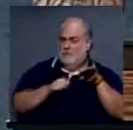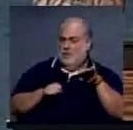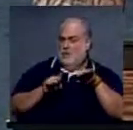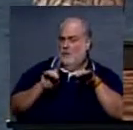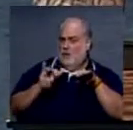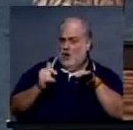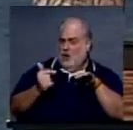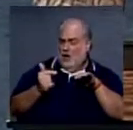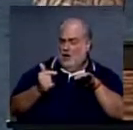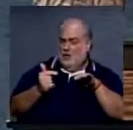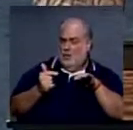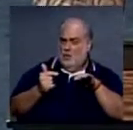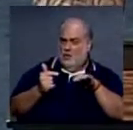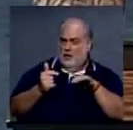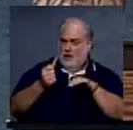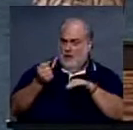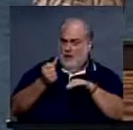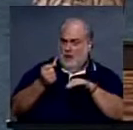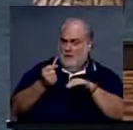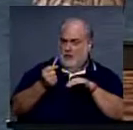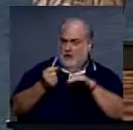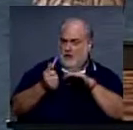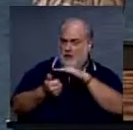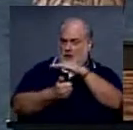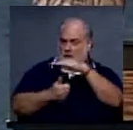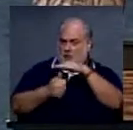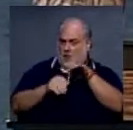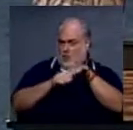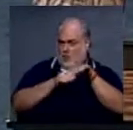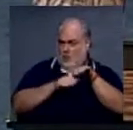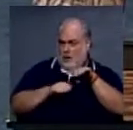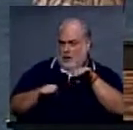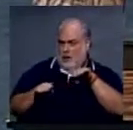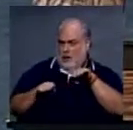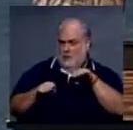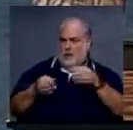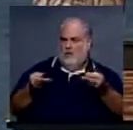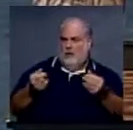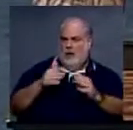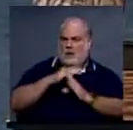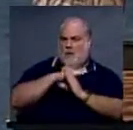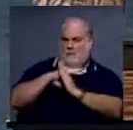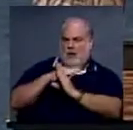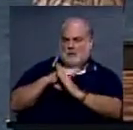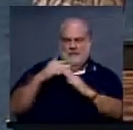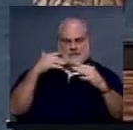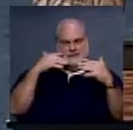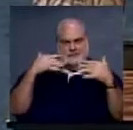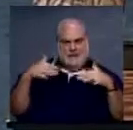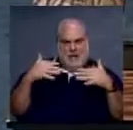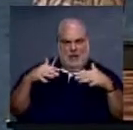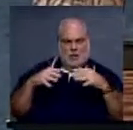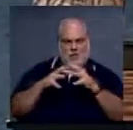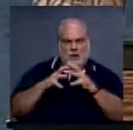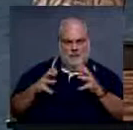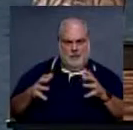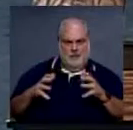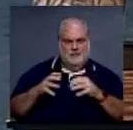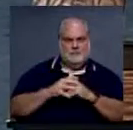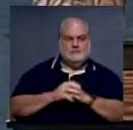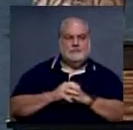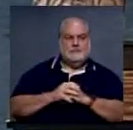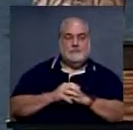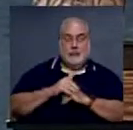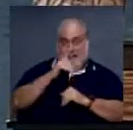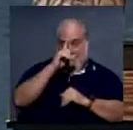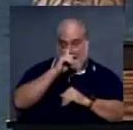are going to be housed, being under grade, ground does block sound by quite a bit. And actually,